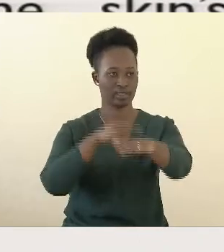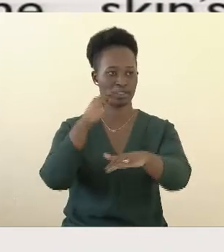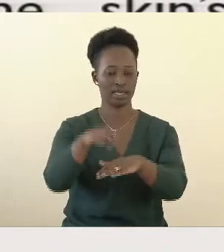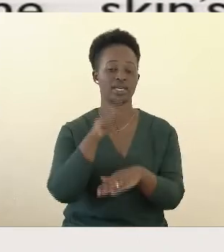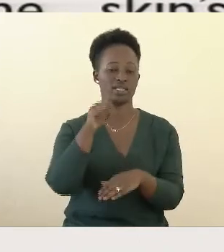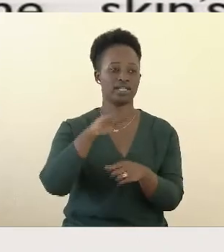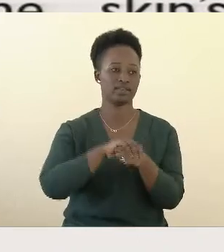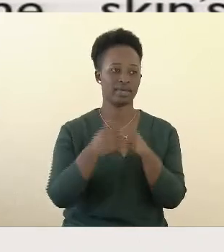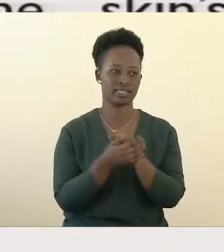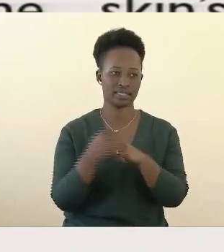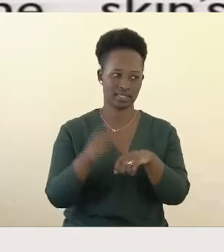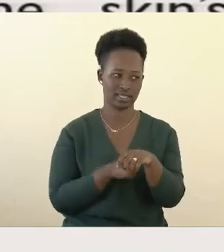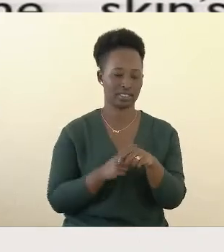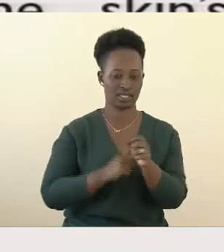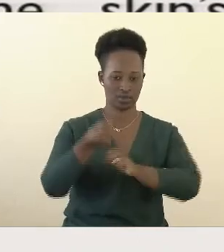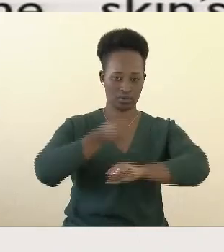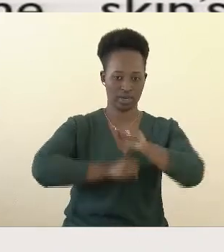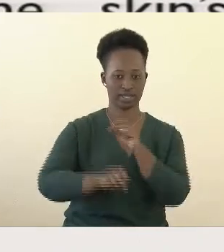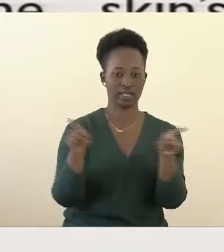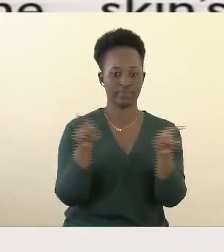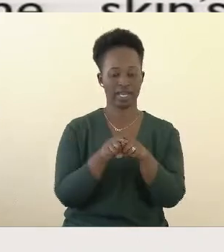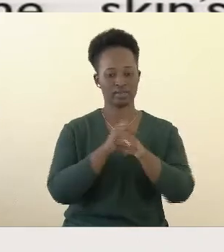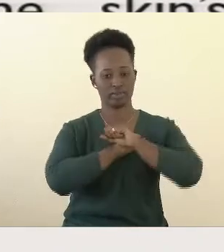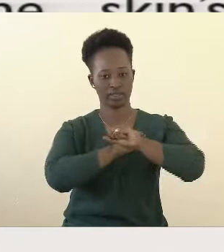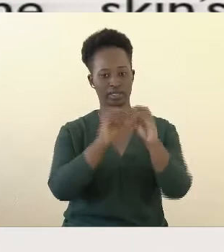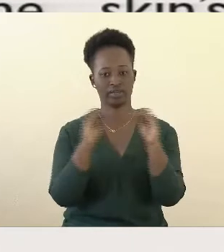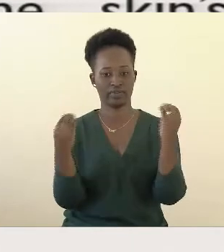that makes the skin to act as a protective organ of our body.